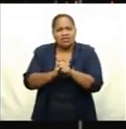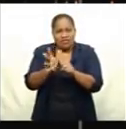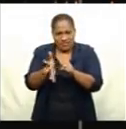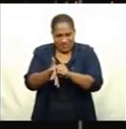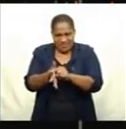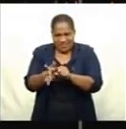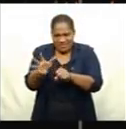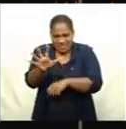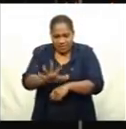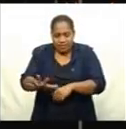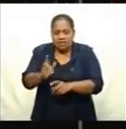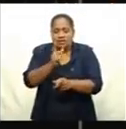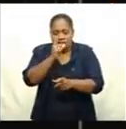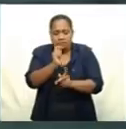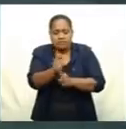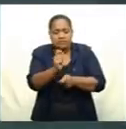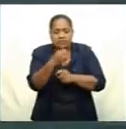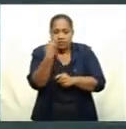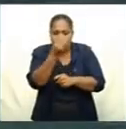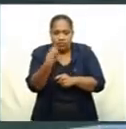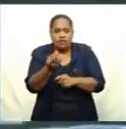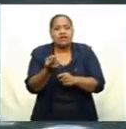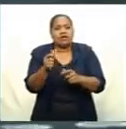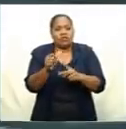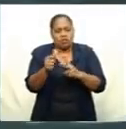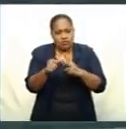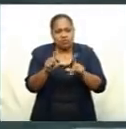income. Kelly Vadala reports.